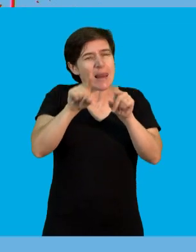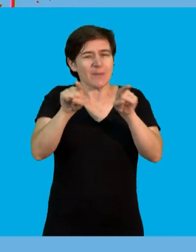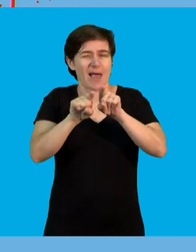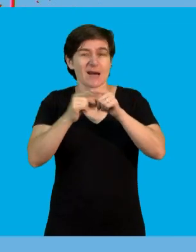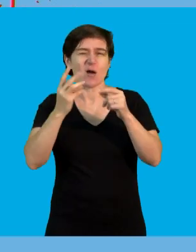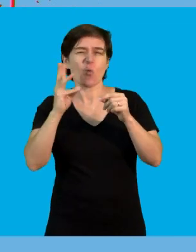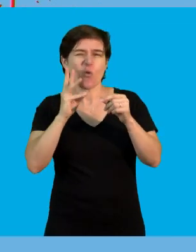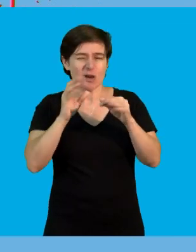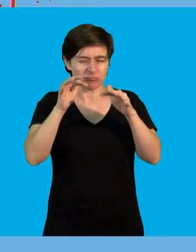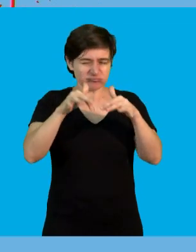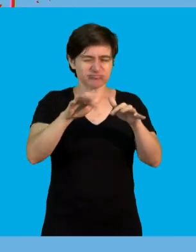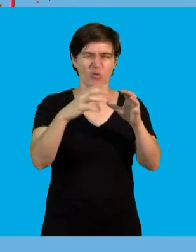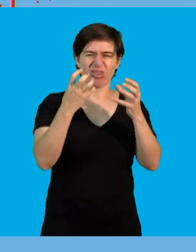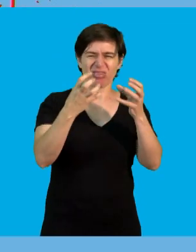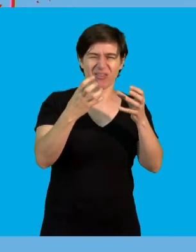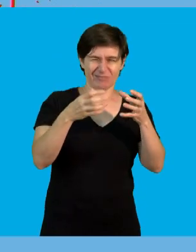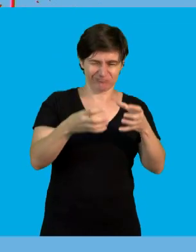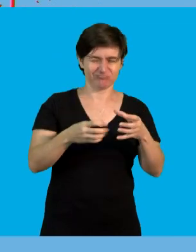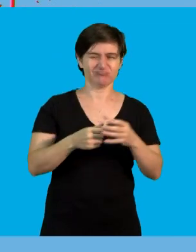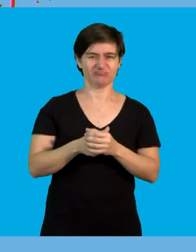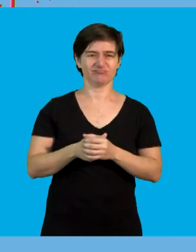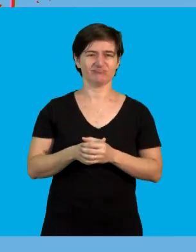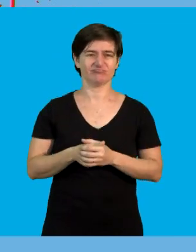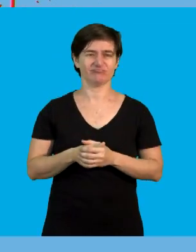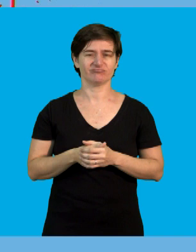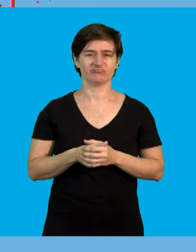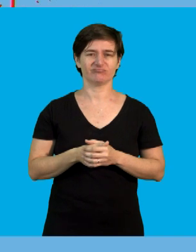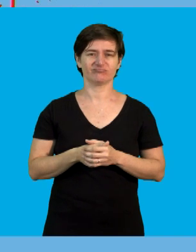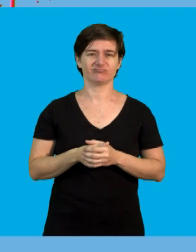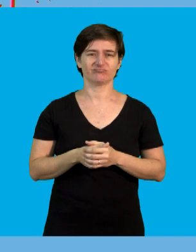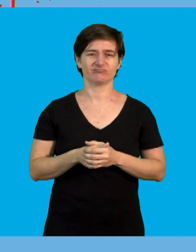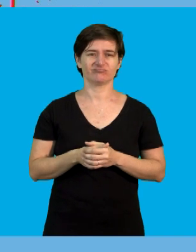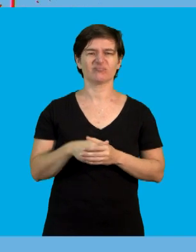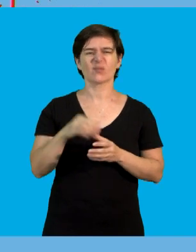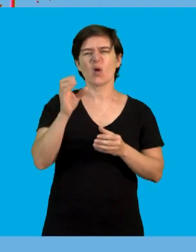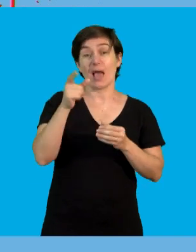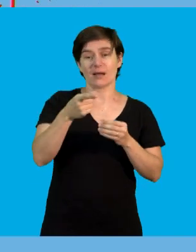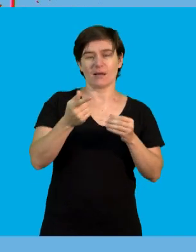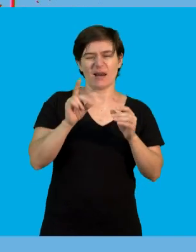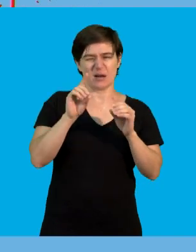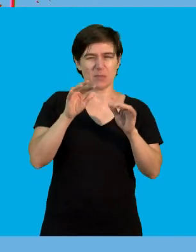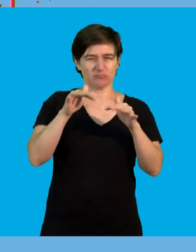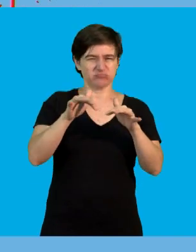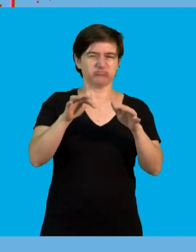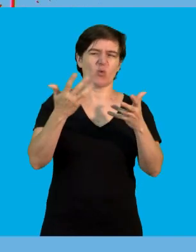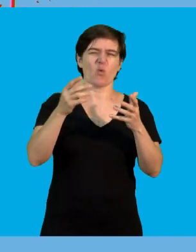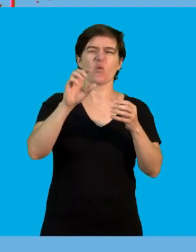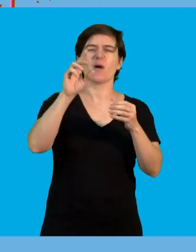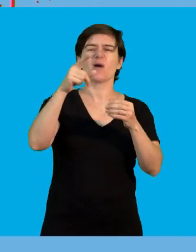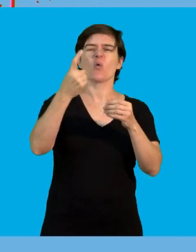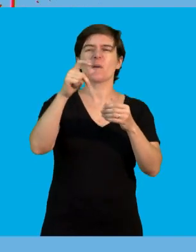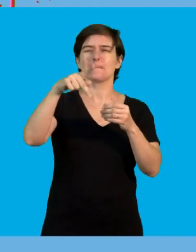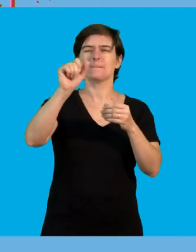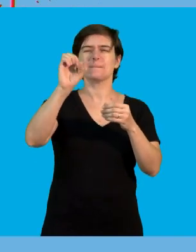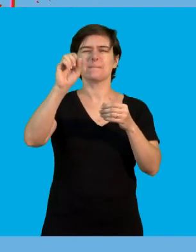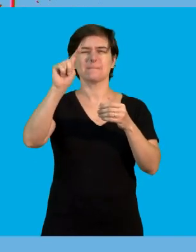Depending on what type of battery you are looking at, it can either be a solution in this case, or a paste. Is going to be a paste